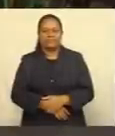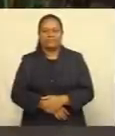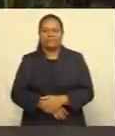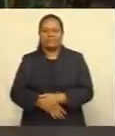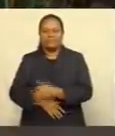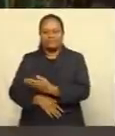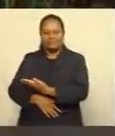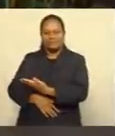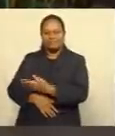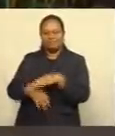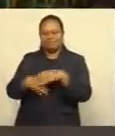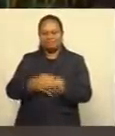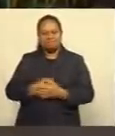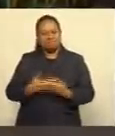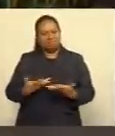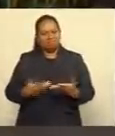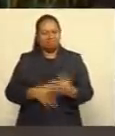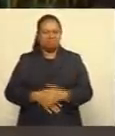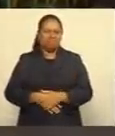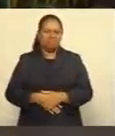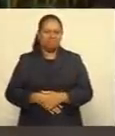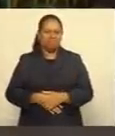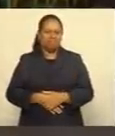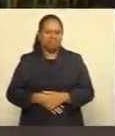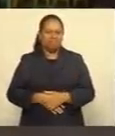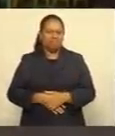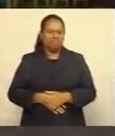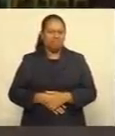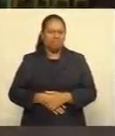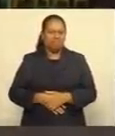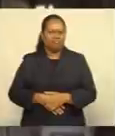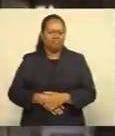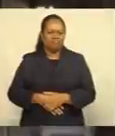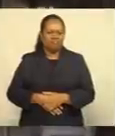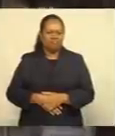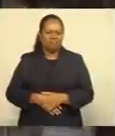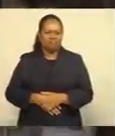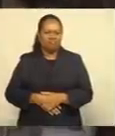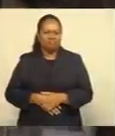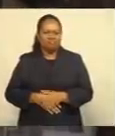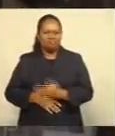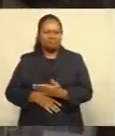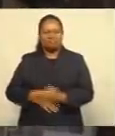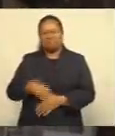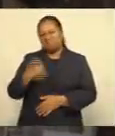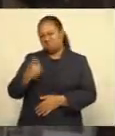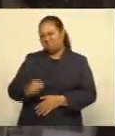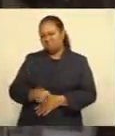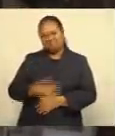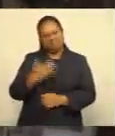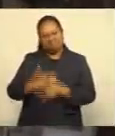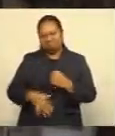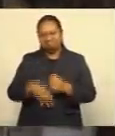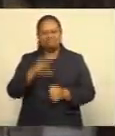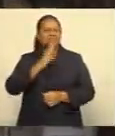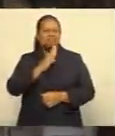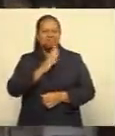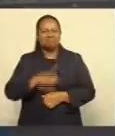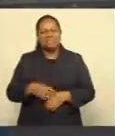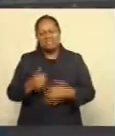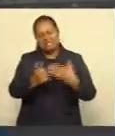It's a no, So I didn't really miss the life. My answer is no, because it's more safe